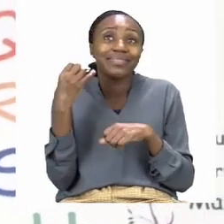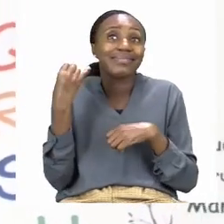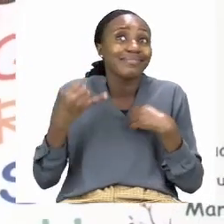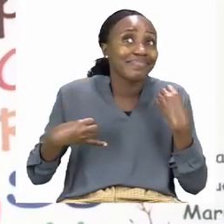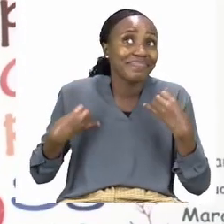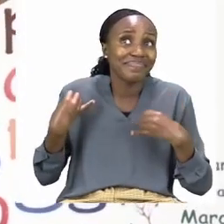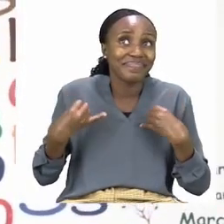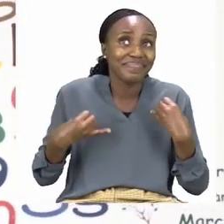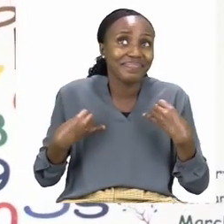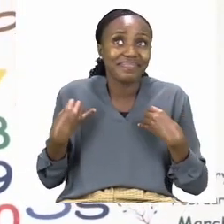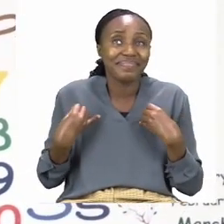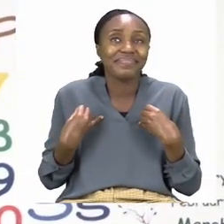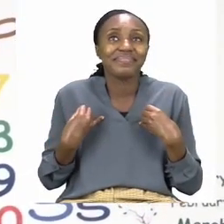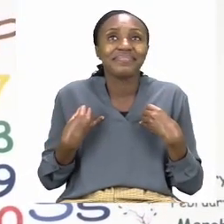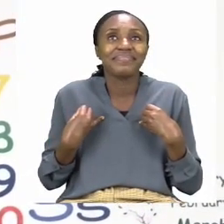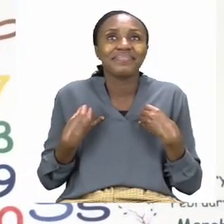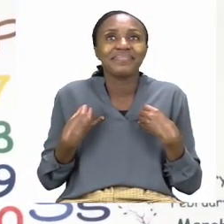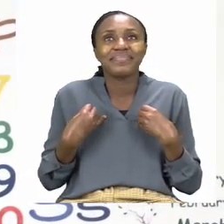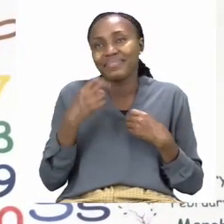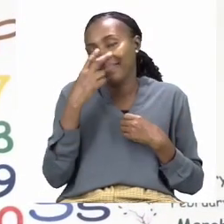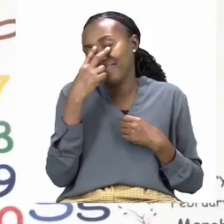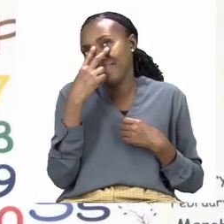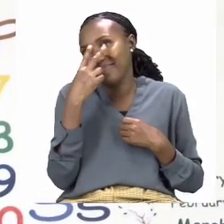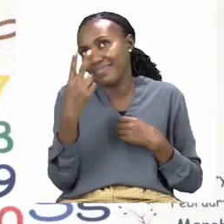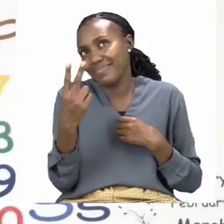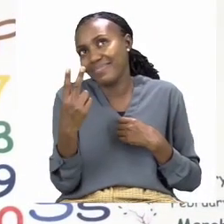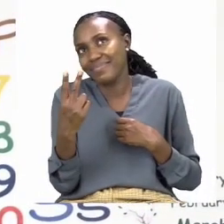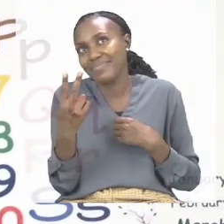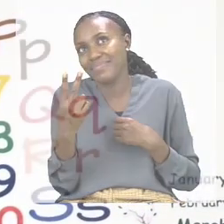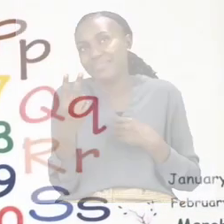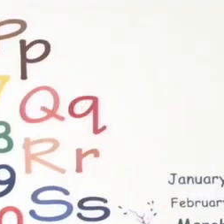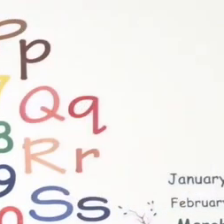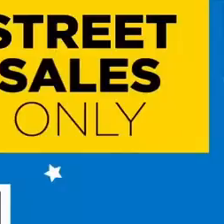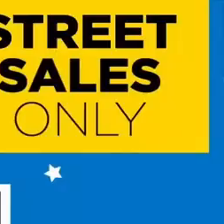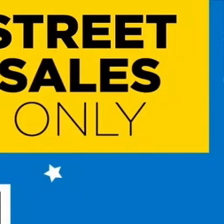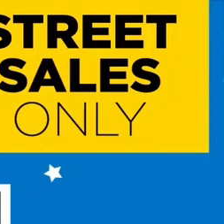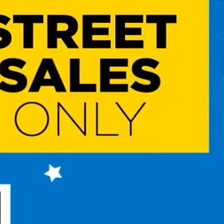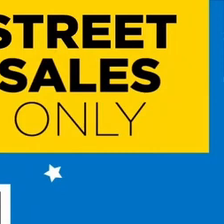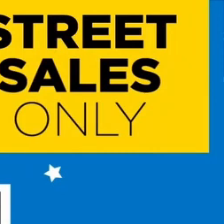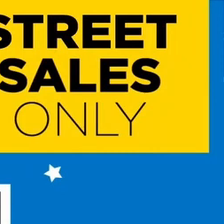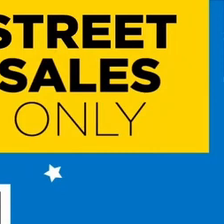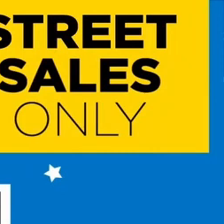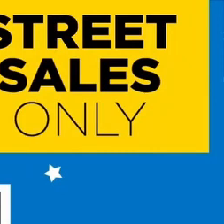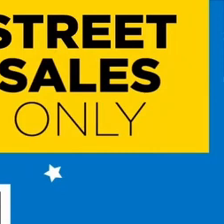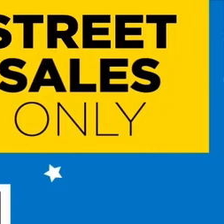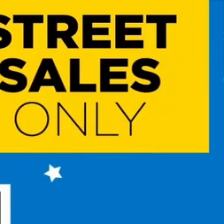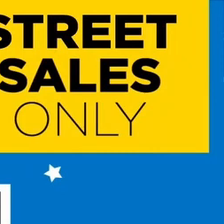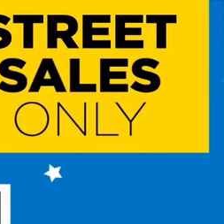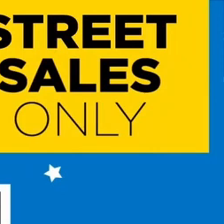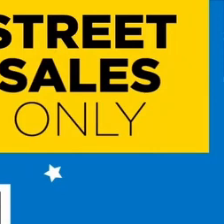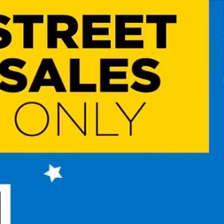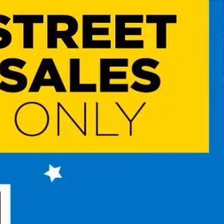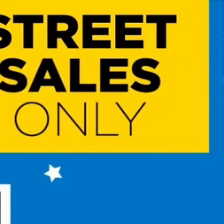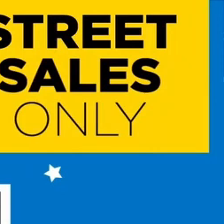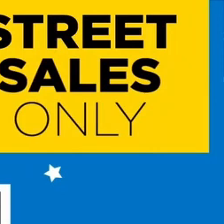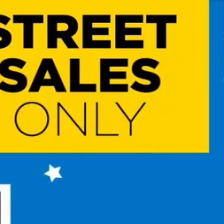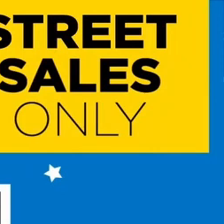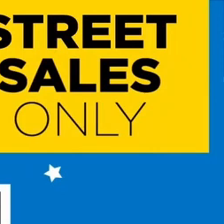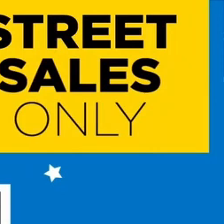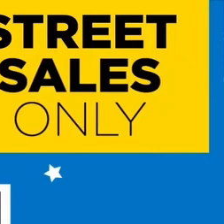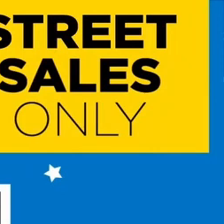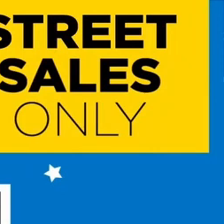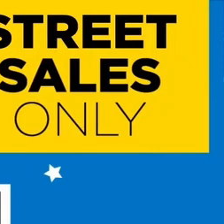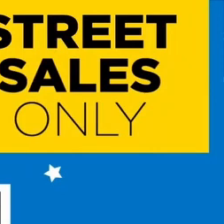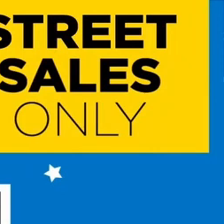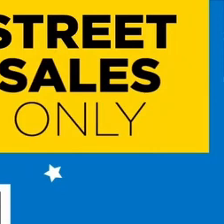everyone. I'm going to see you after this ad break. Follow us on MyZone Facebook Active Kids to watch